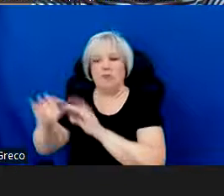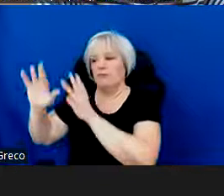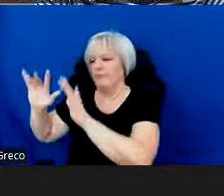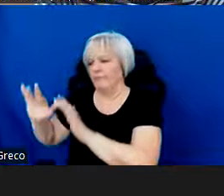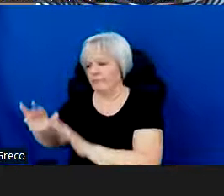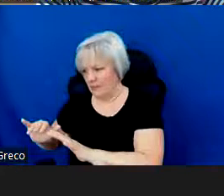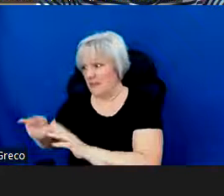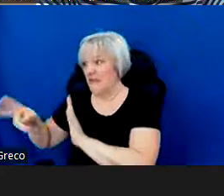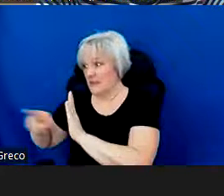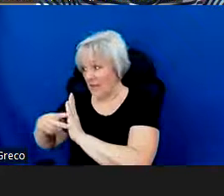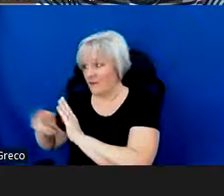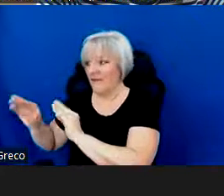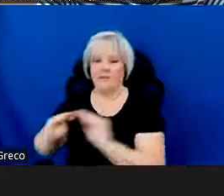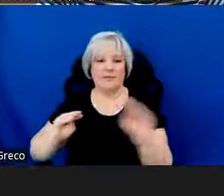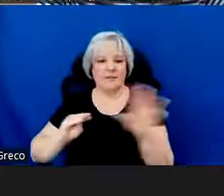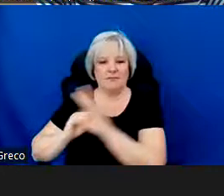and paste into the portal.